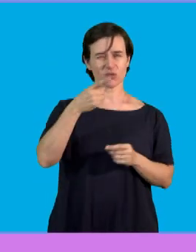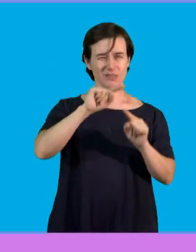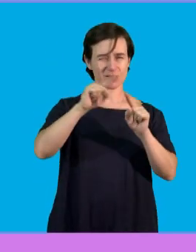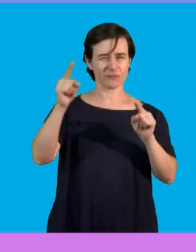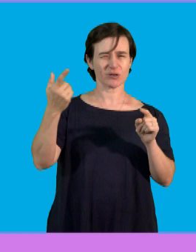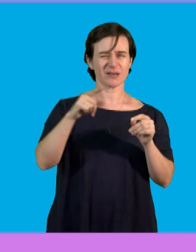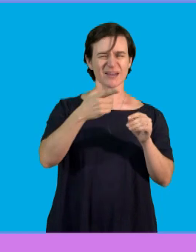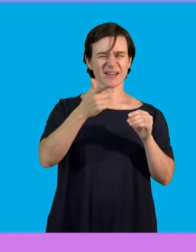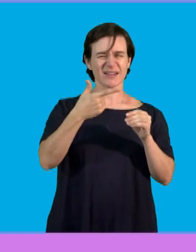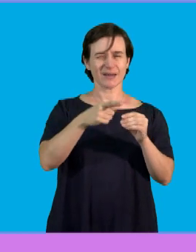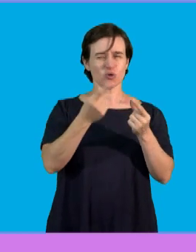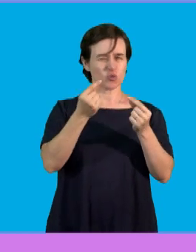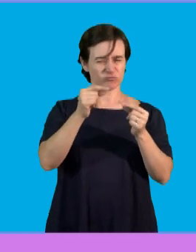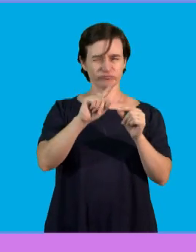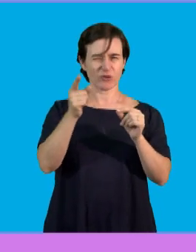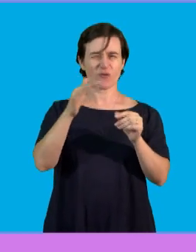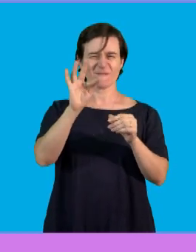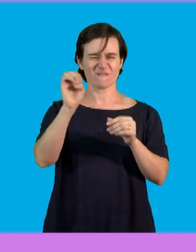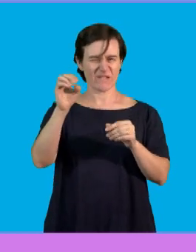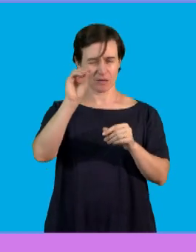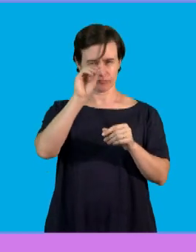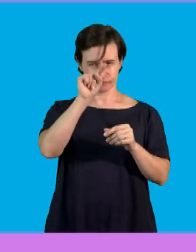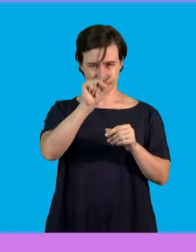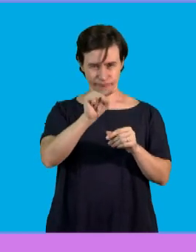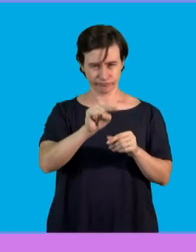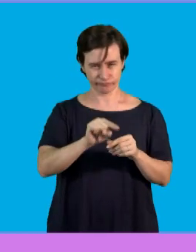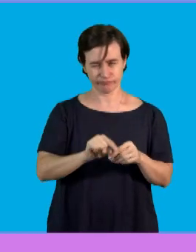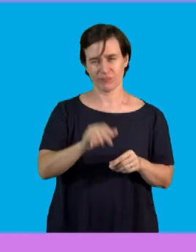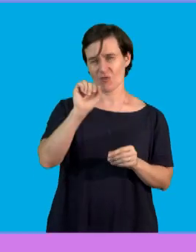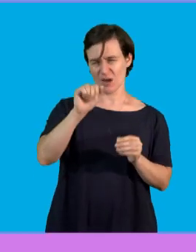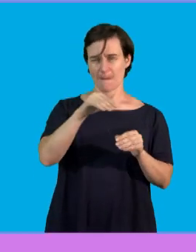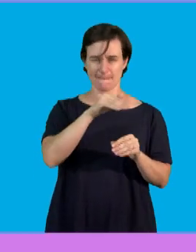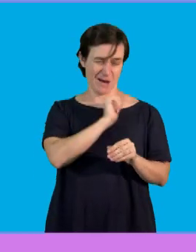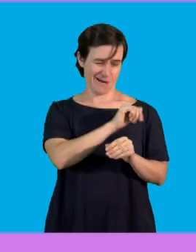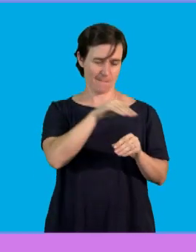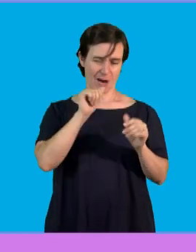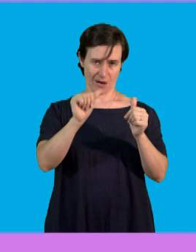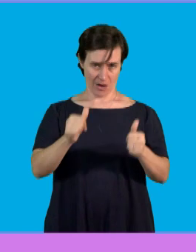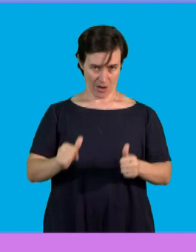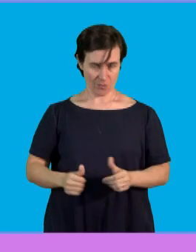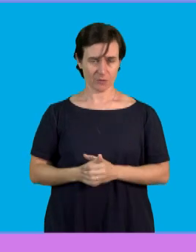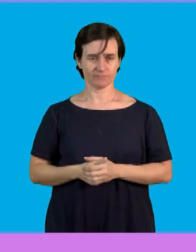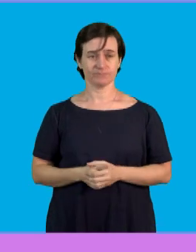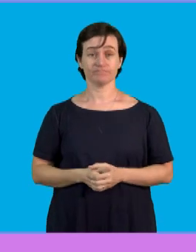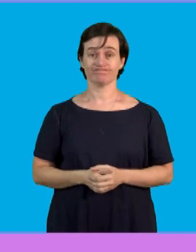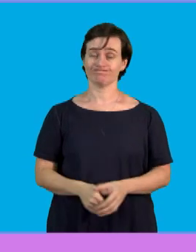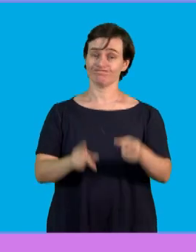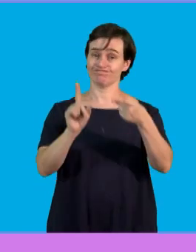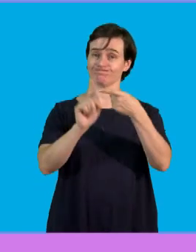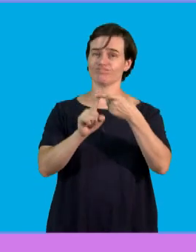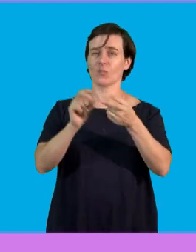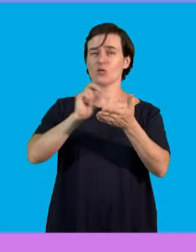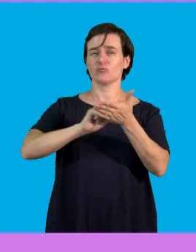that were made on his bank account. So firstly, the question says, number A, write down